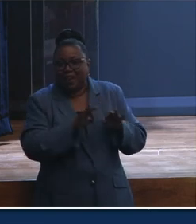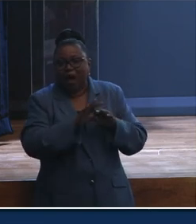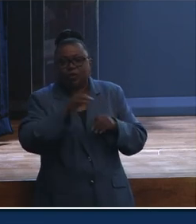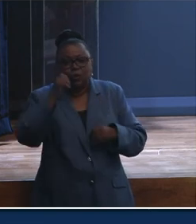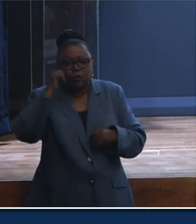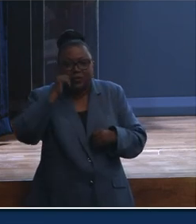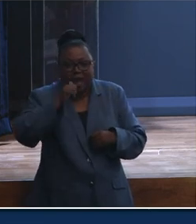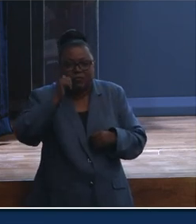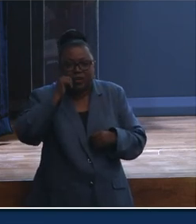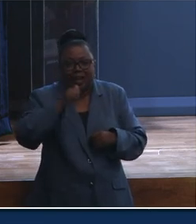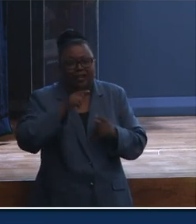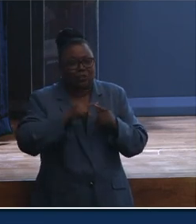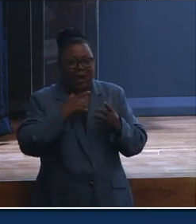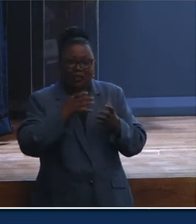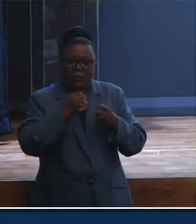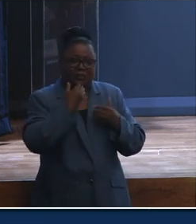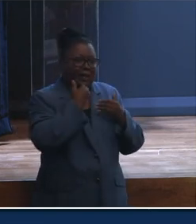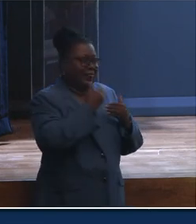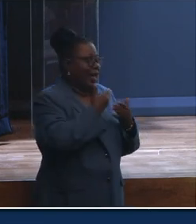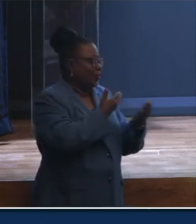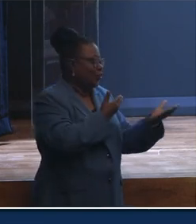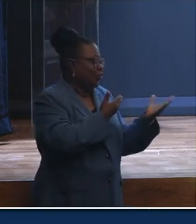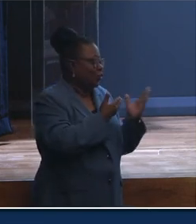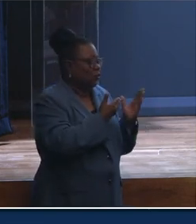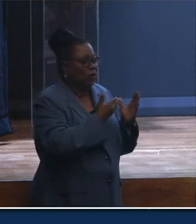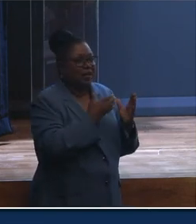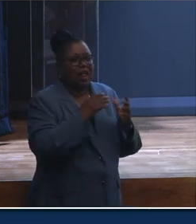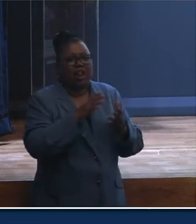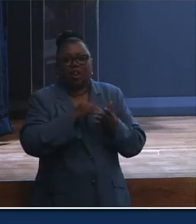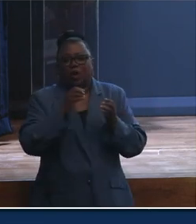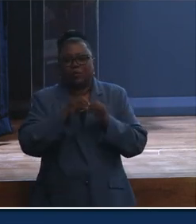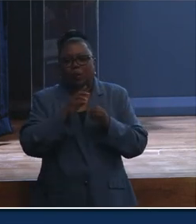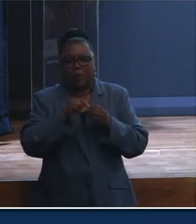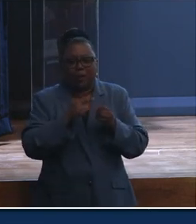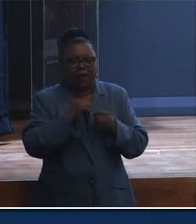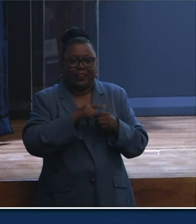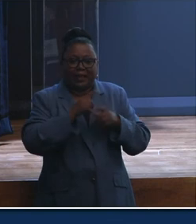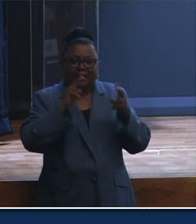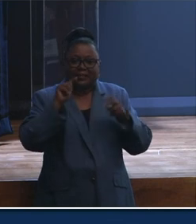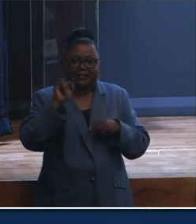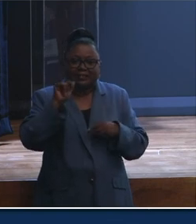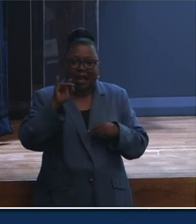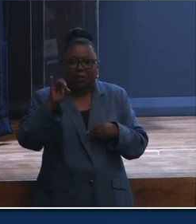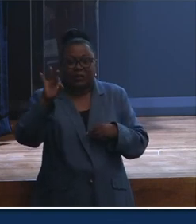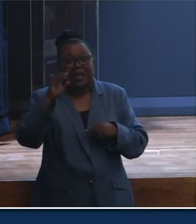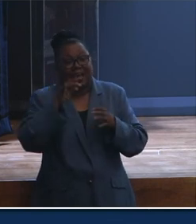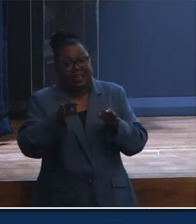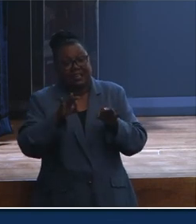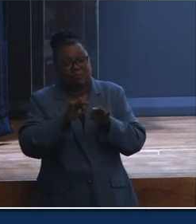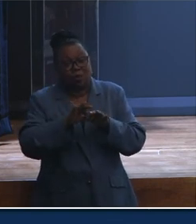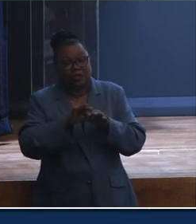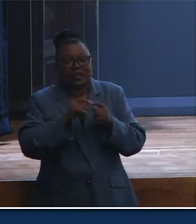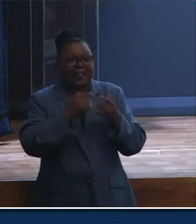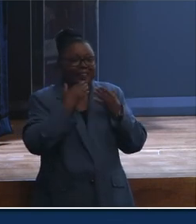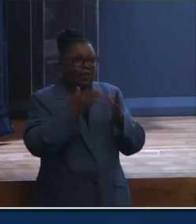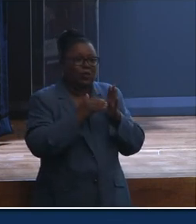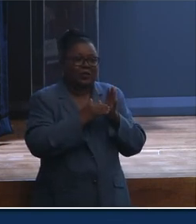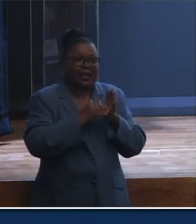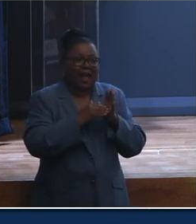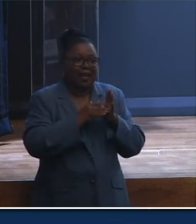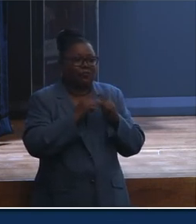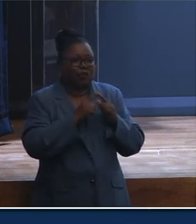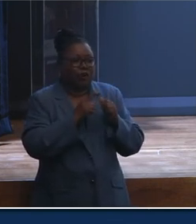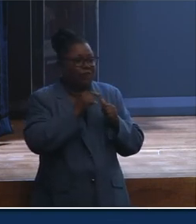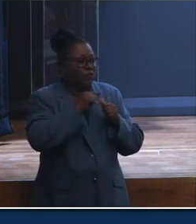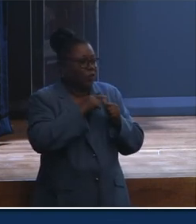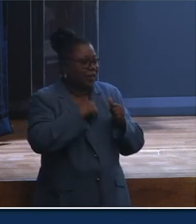every single day. So I just want to say thank you. Learn more about Title IX and its importance. And thank you again,